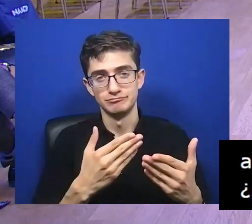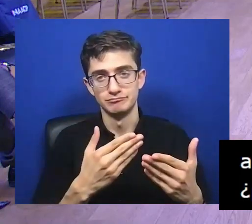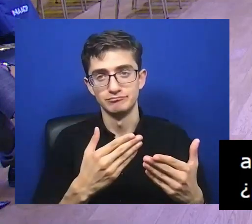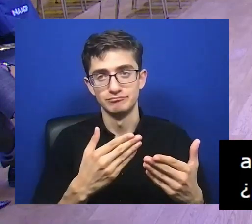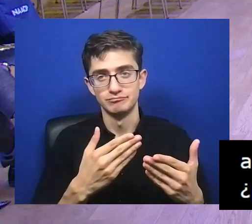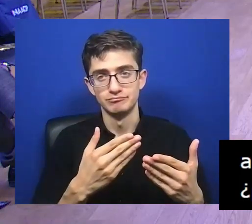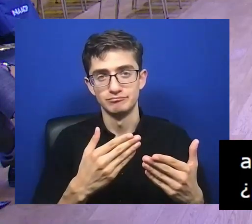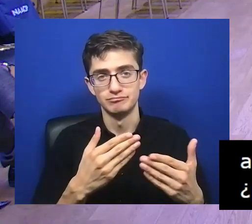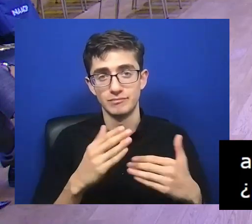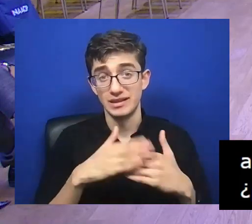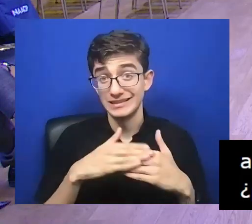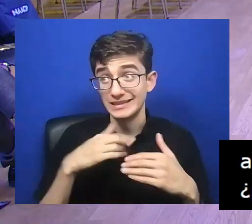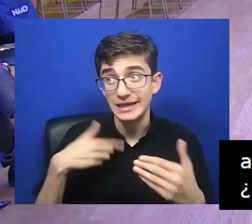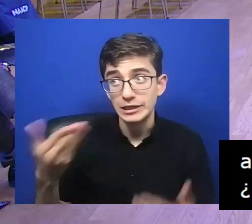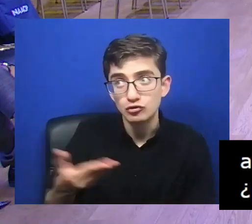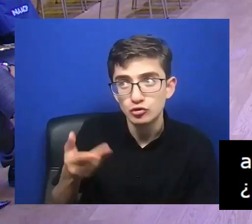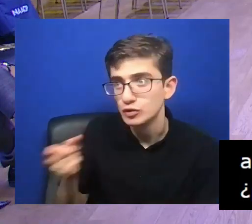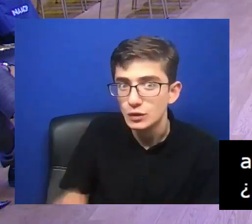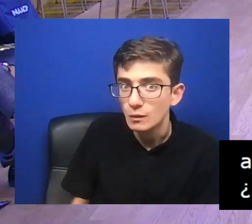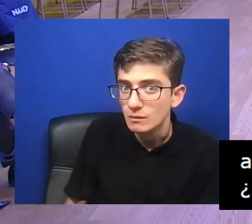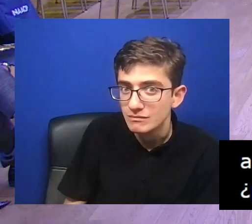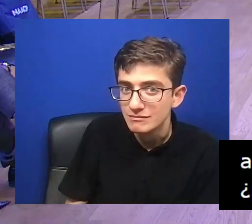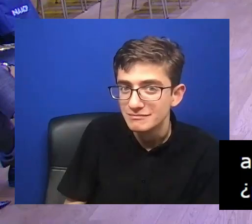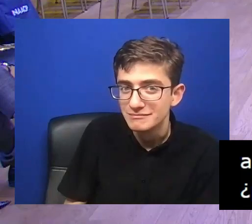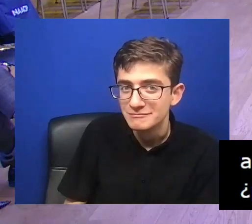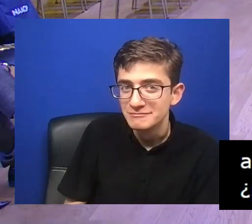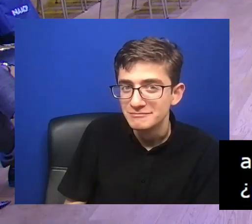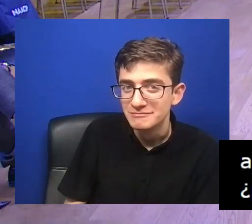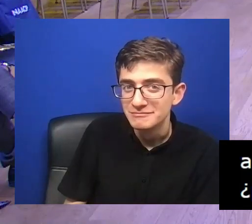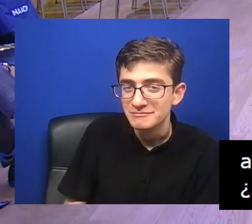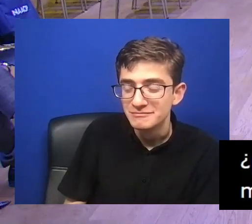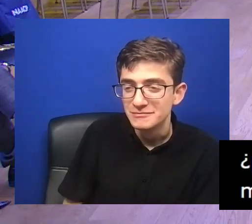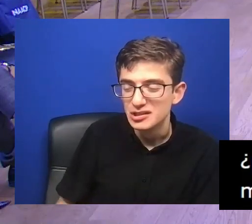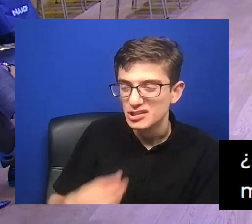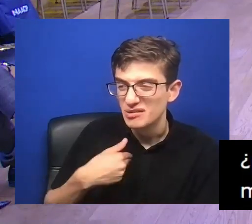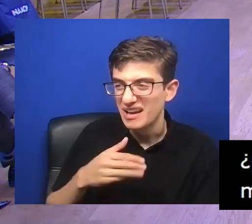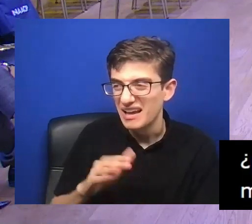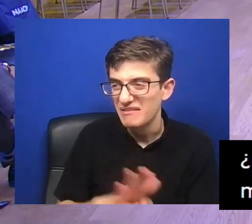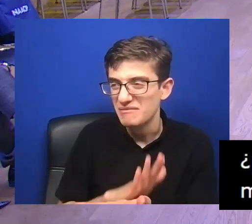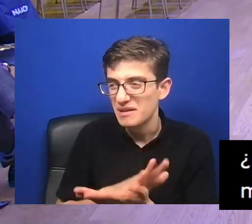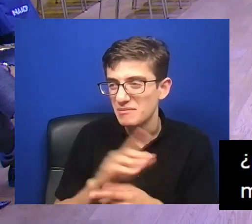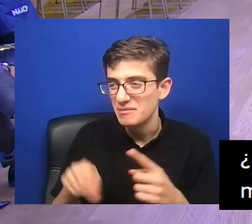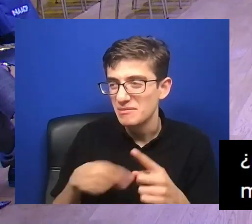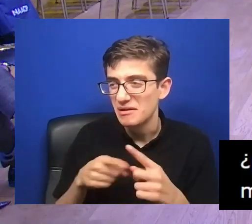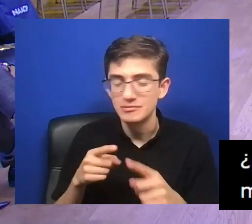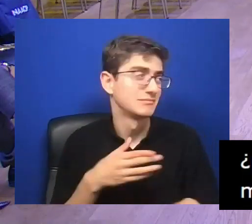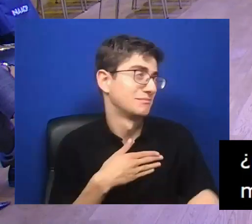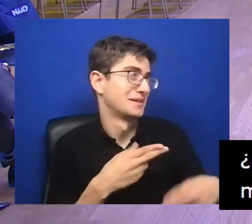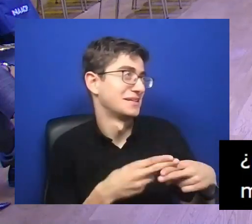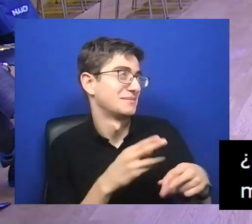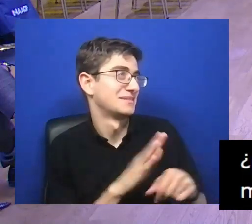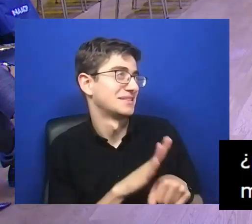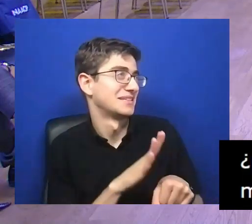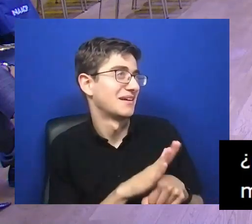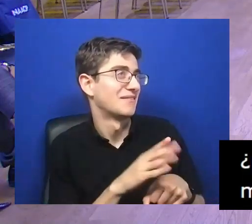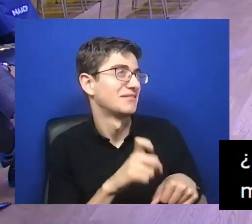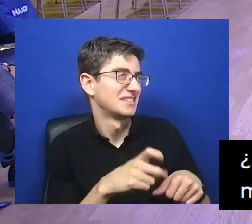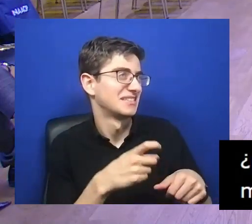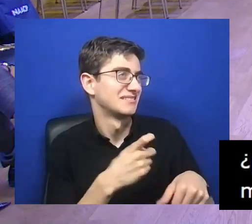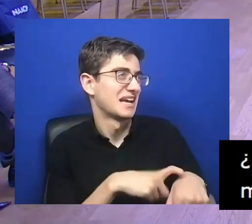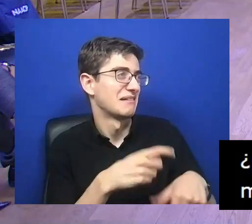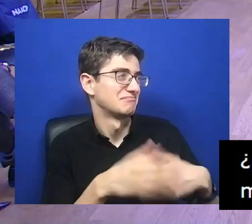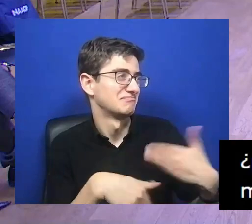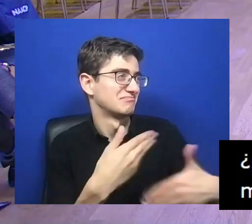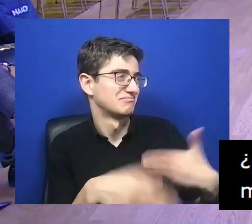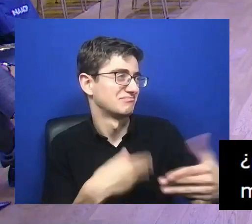Can I introduce you? Do I have a whole thing about you here somewhere? Just my name's great. We're gonna knock